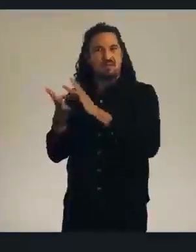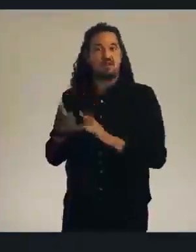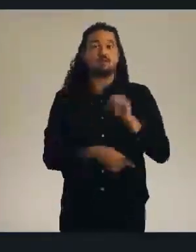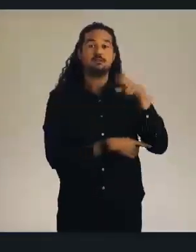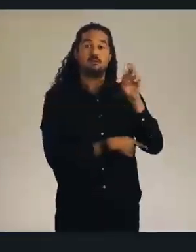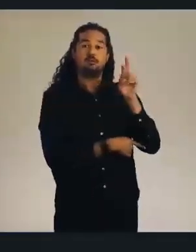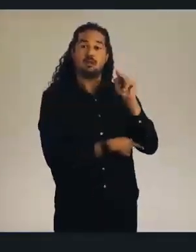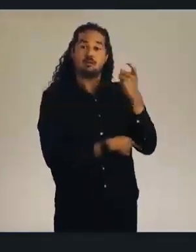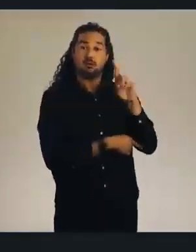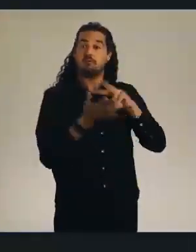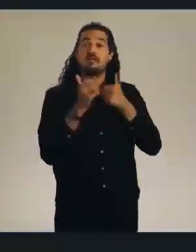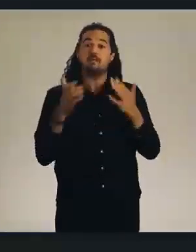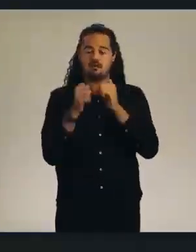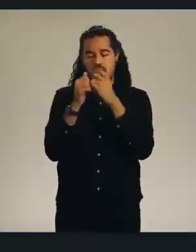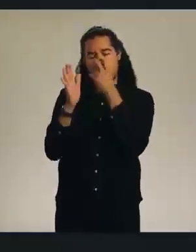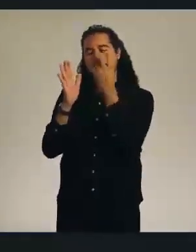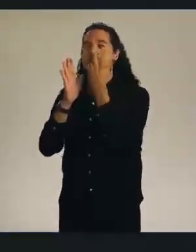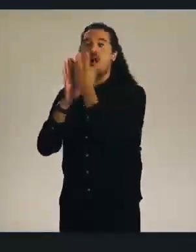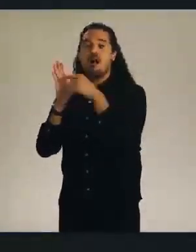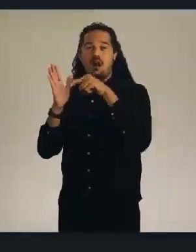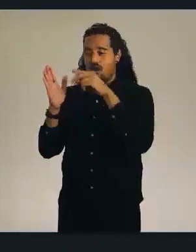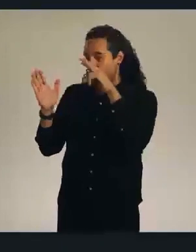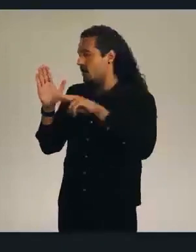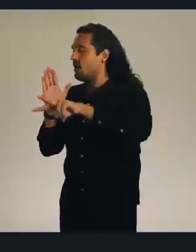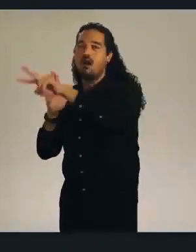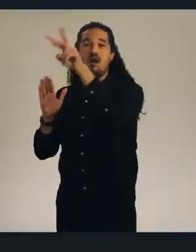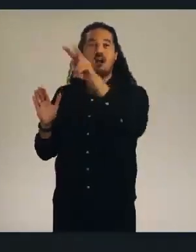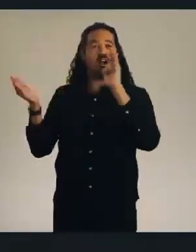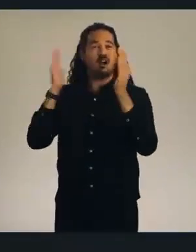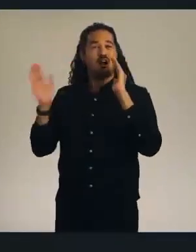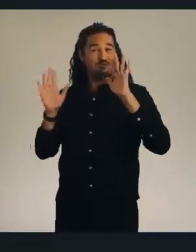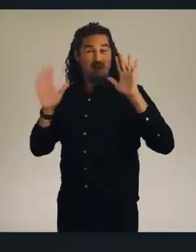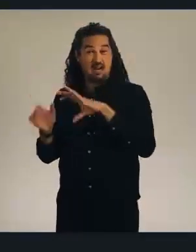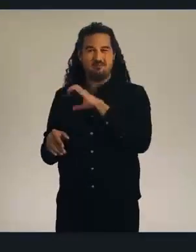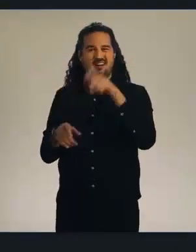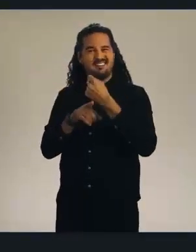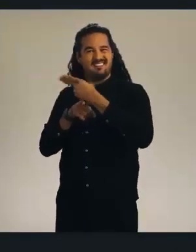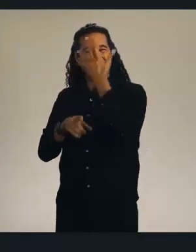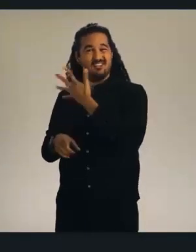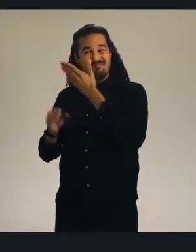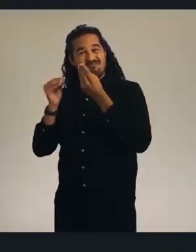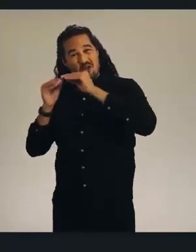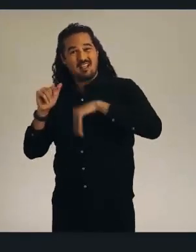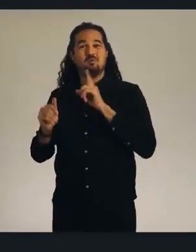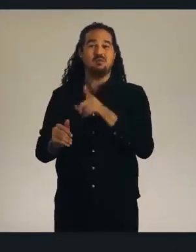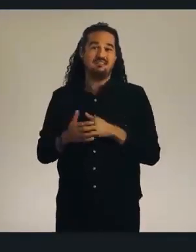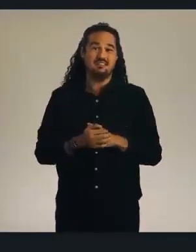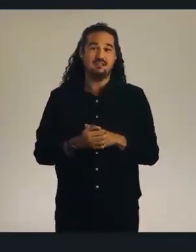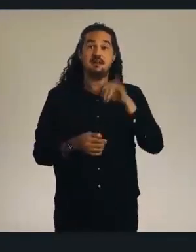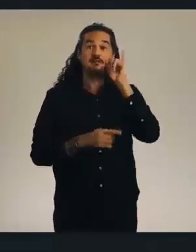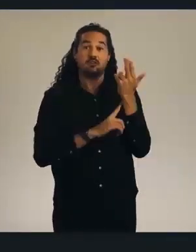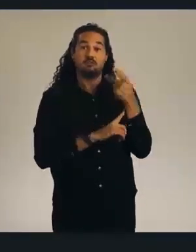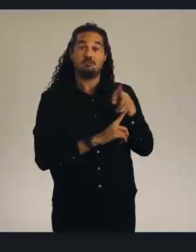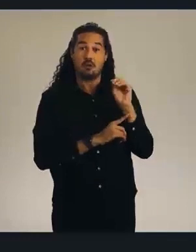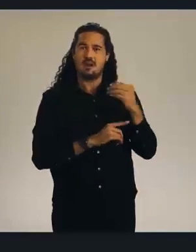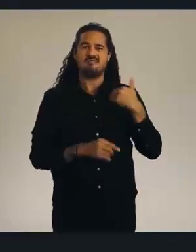and catch more details in surroundings. So we have all these great characters. They need to look better than real. The iPhone 13 Pro has one of the most powerful mobile GPUs ever created. And